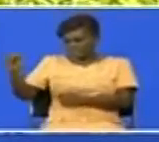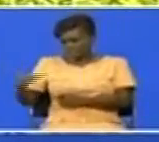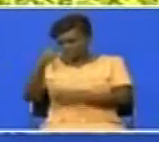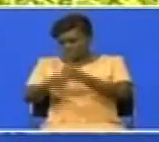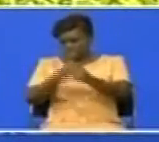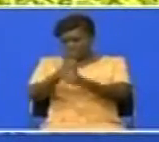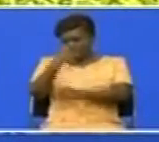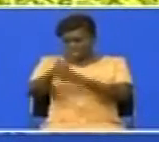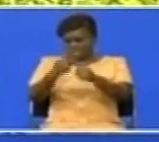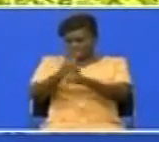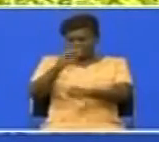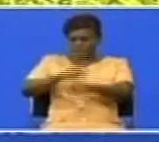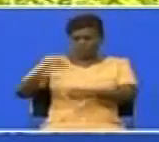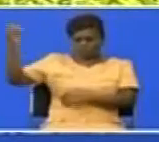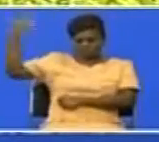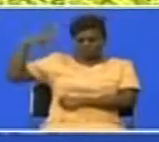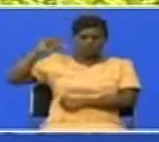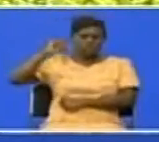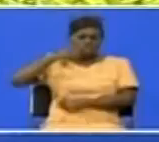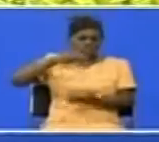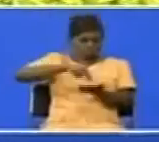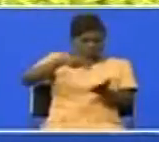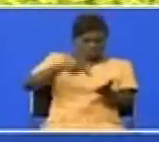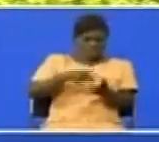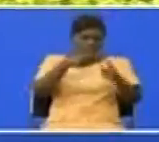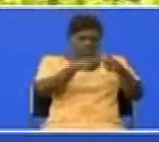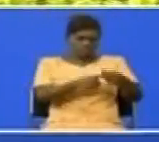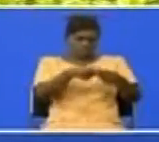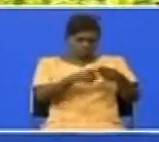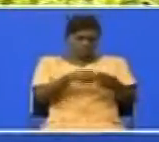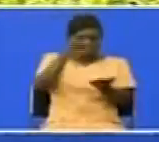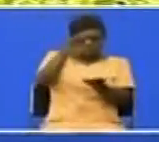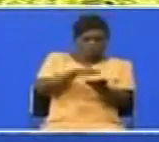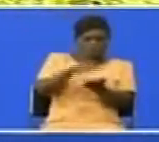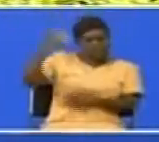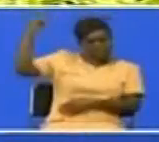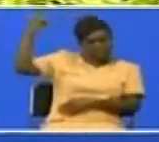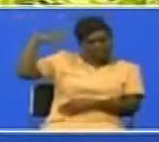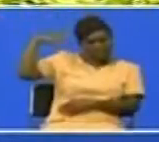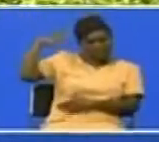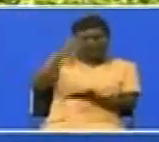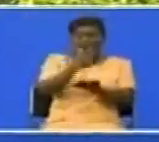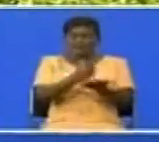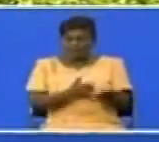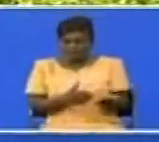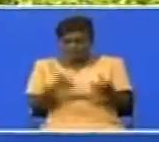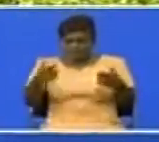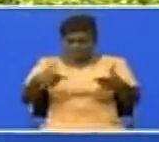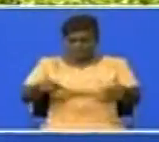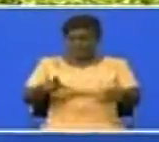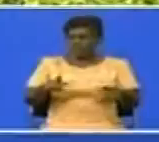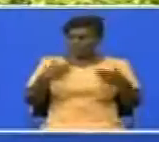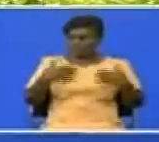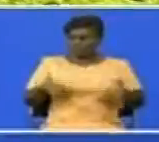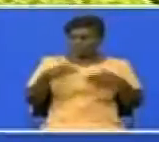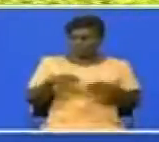on electricity. But with the new projects, the factories are expected to cut electricity consumption by half, allowing tea farmers